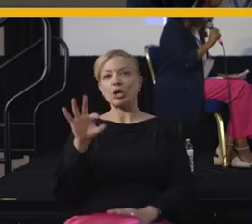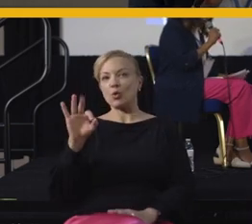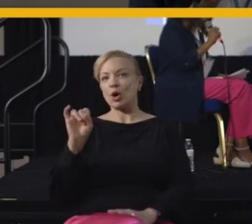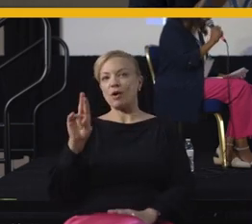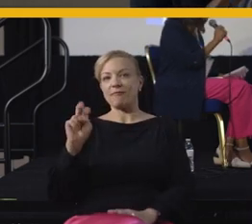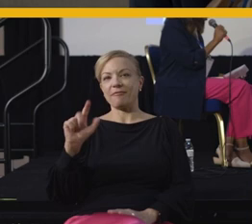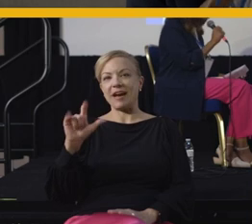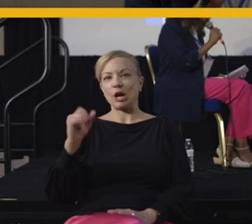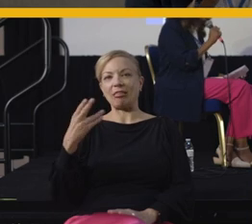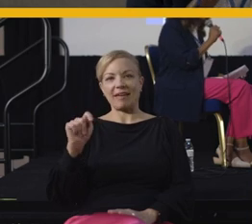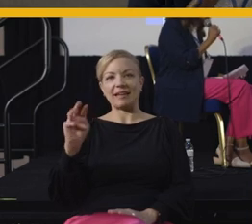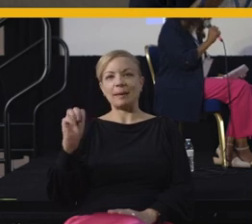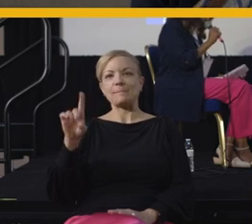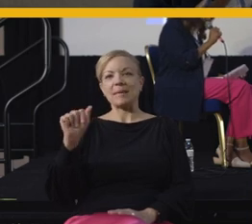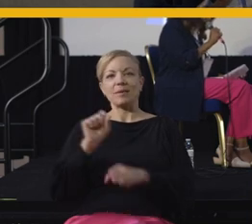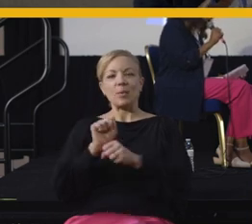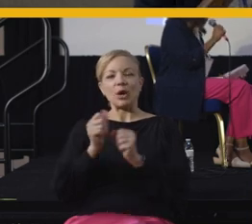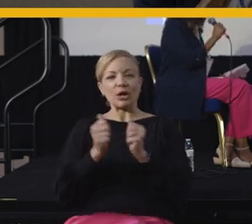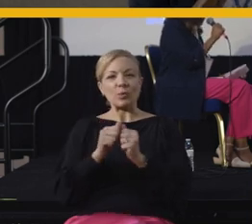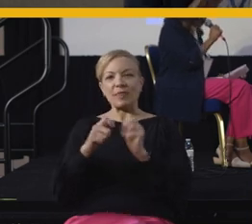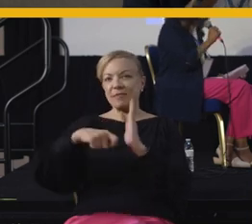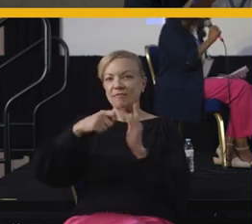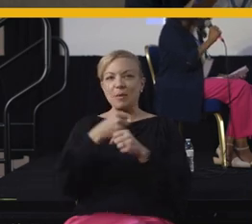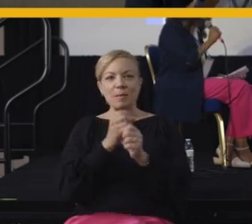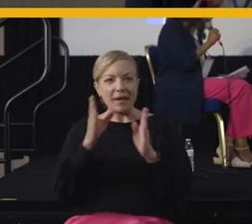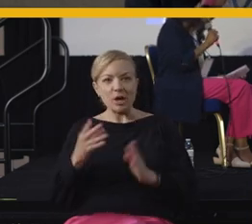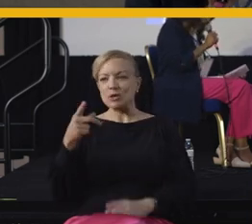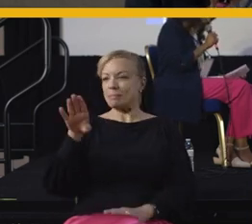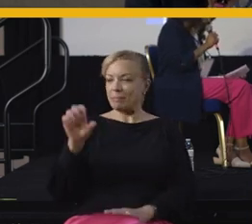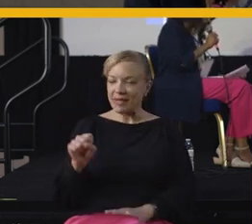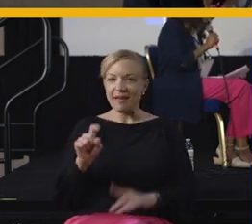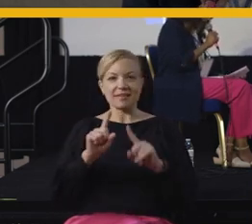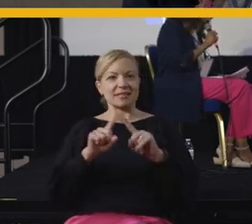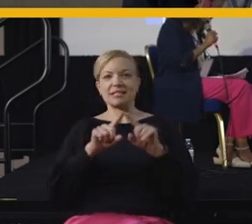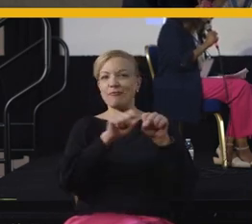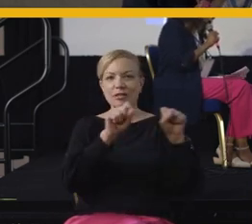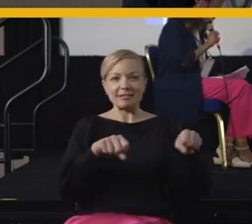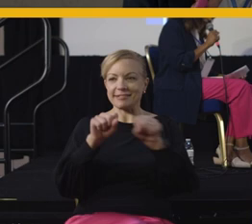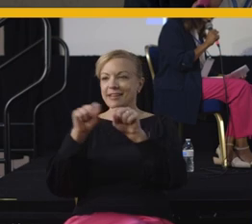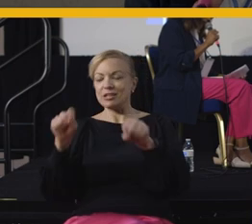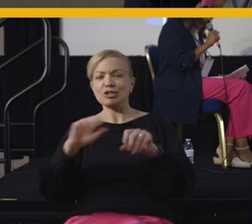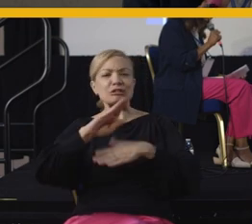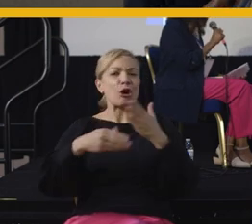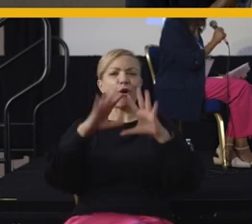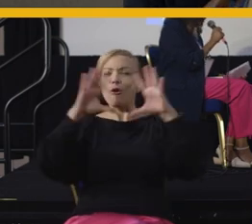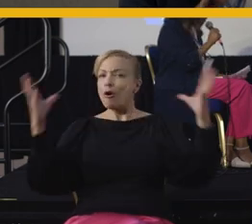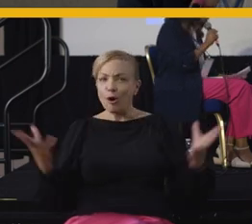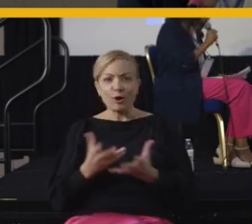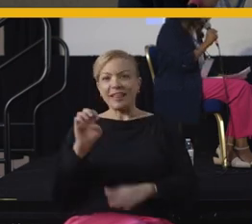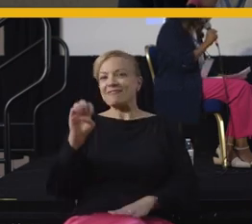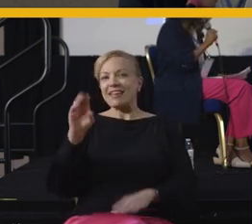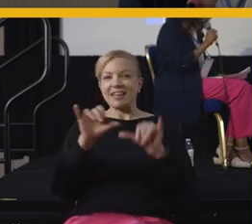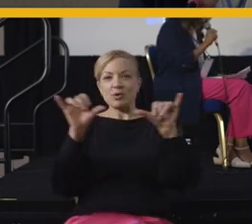Media and you're working with filmmakers, with stations, with PBS, and the entire ecosystem. Can you tell us about your most recent